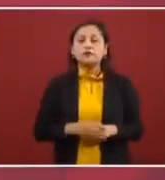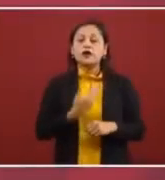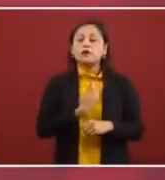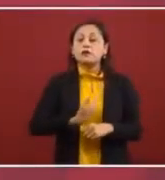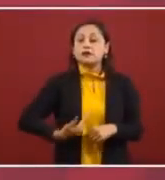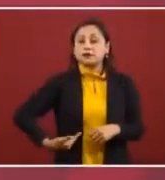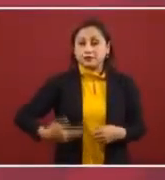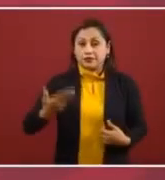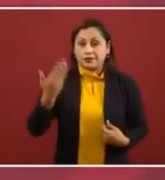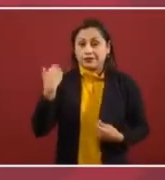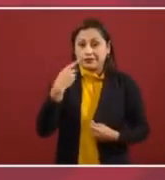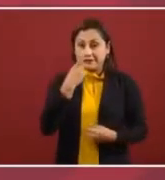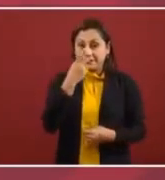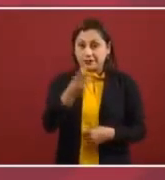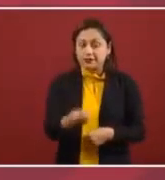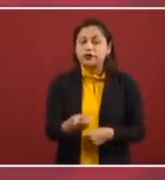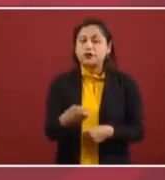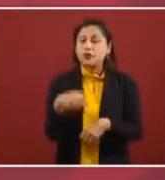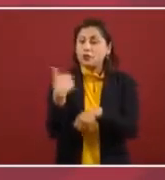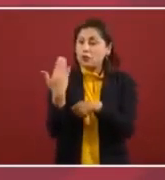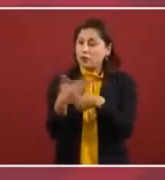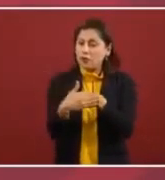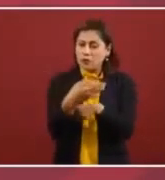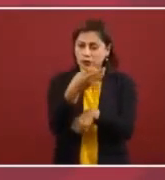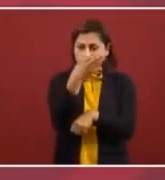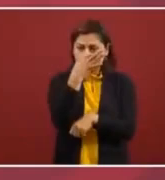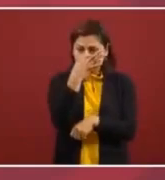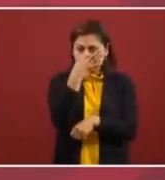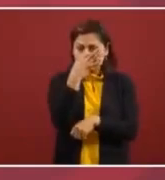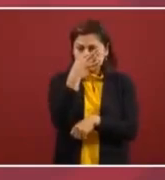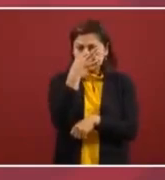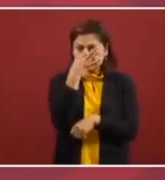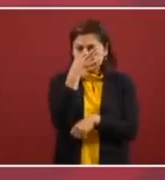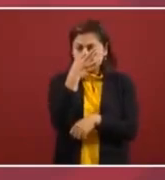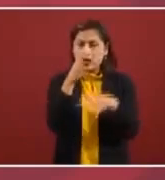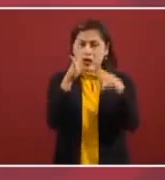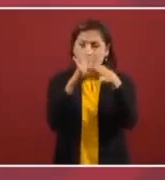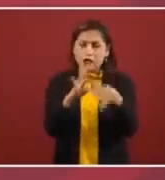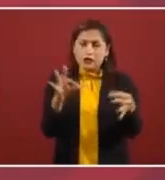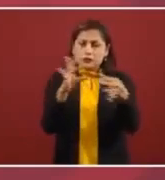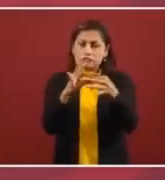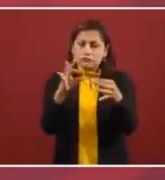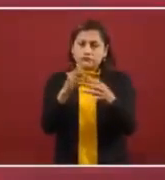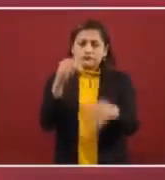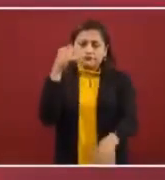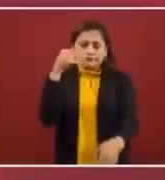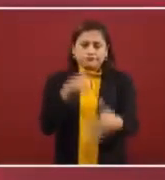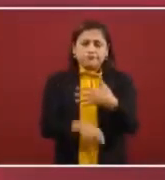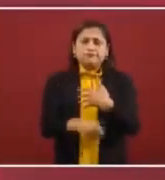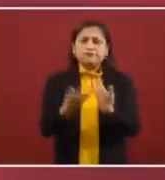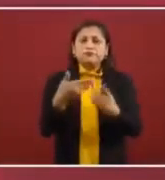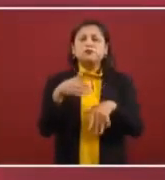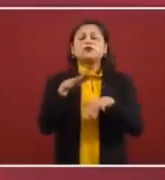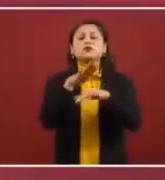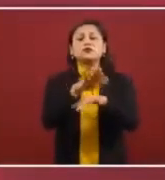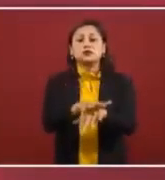Like the president announced briefly, we're going to be having a more ample